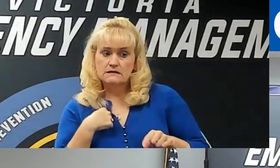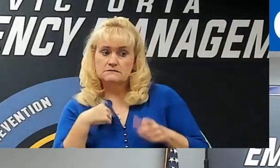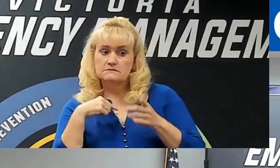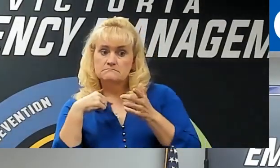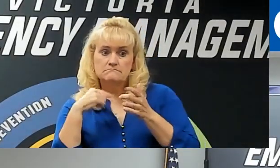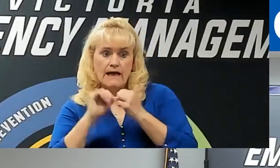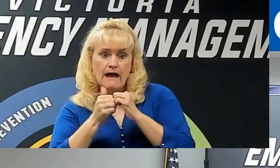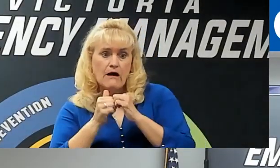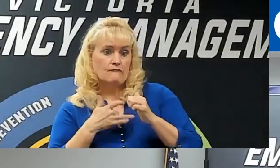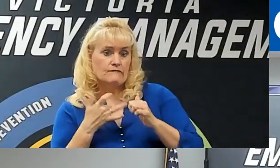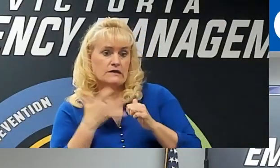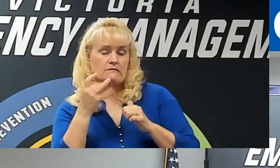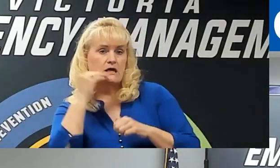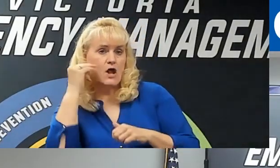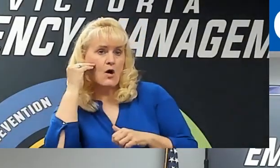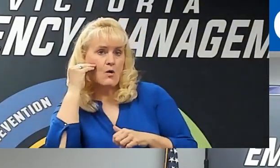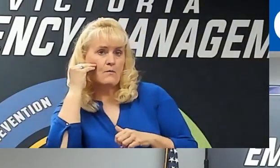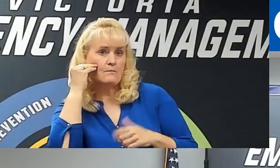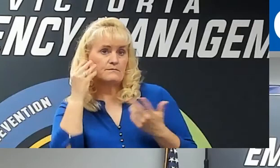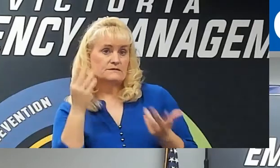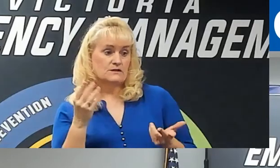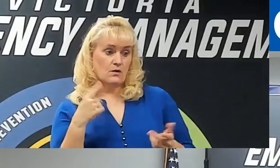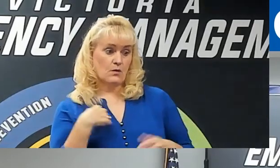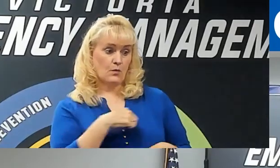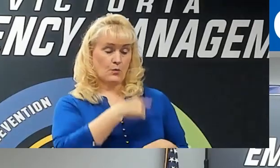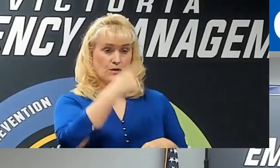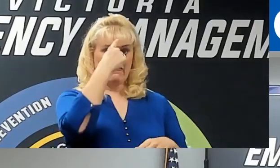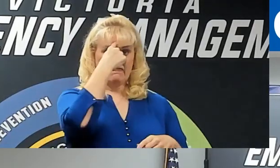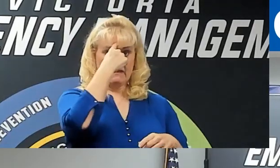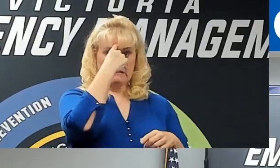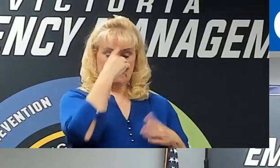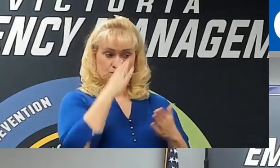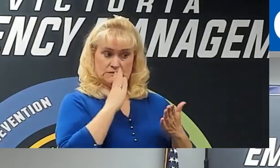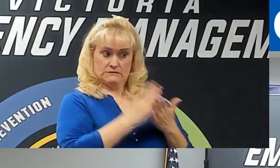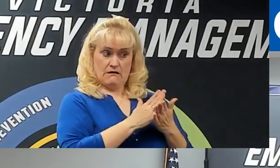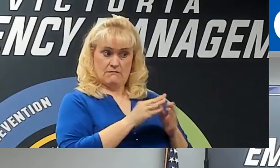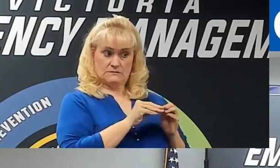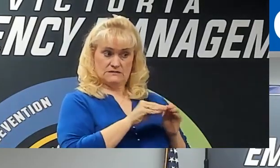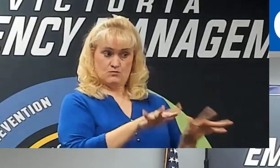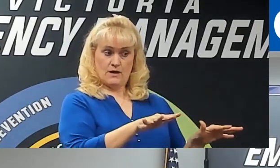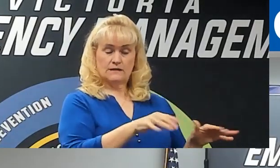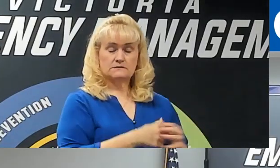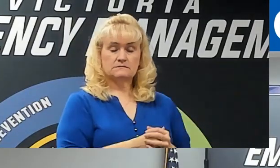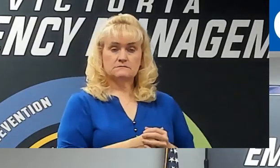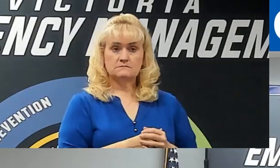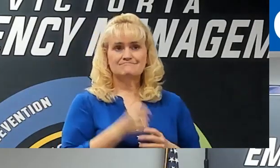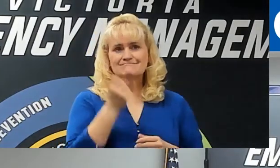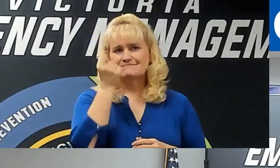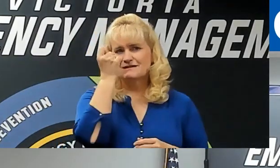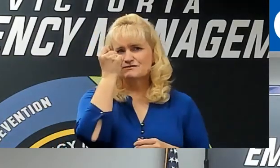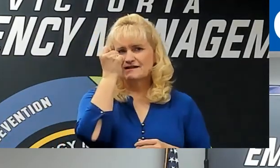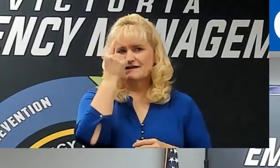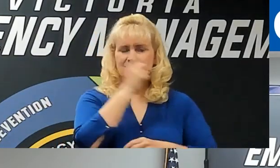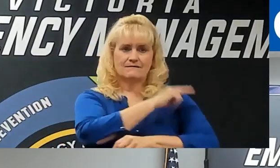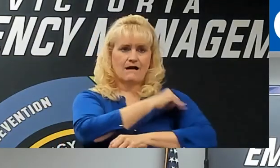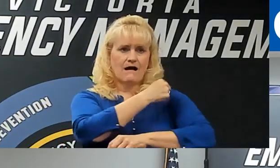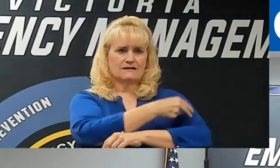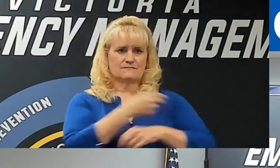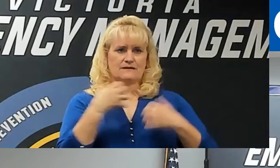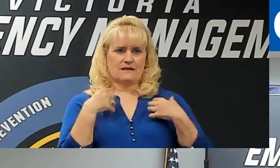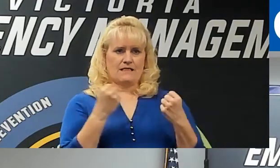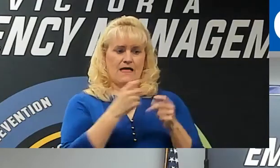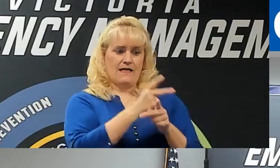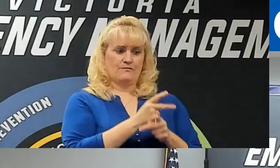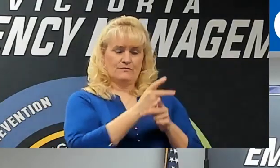great idea that this has not happened, and that's very believable because you have to understand that in the hospital, healthcare workers wear